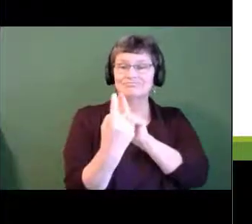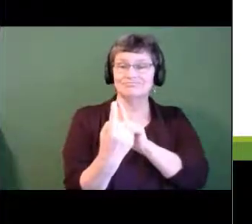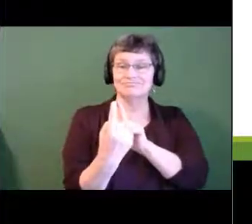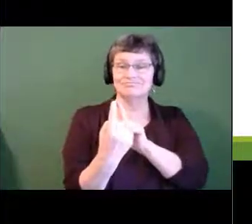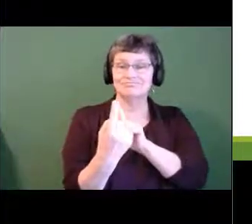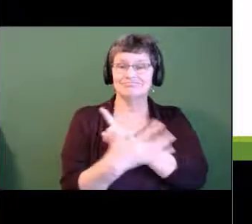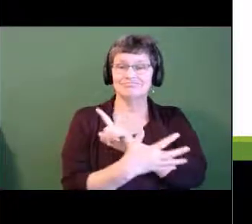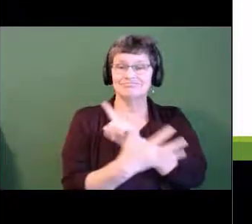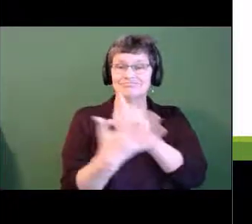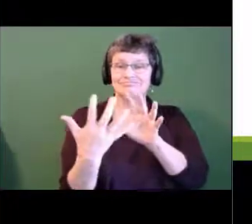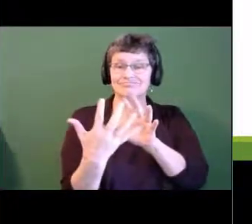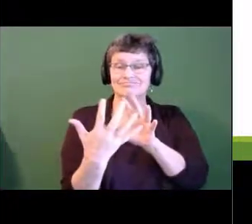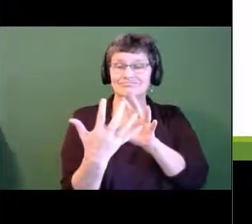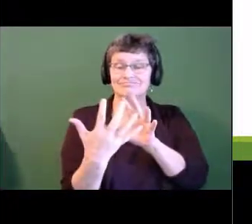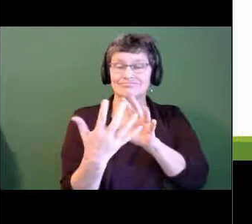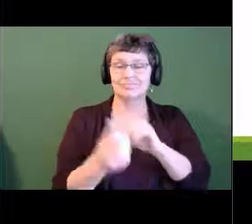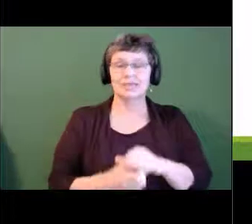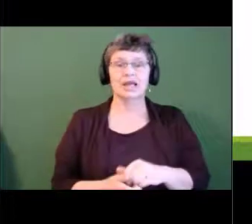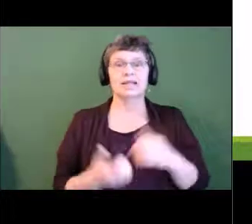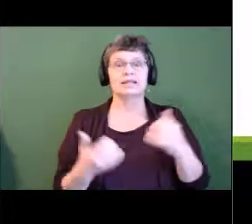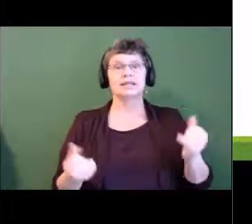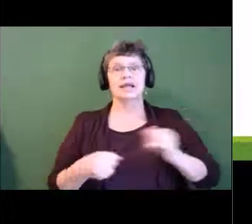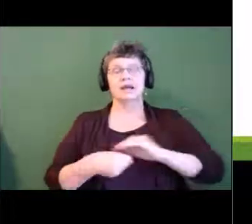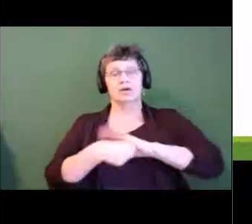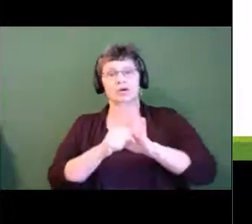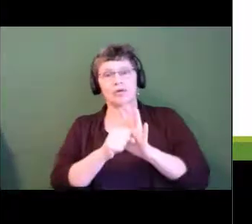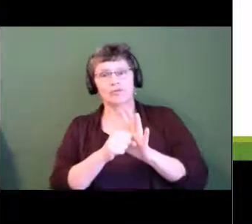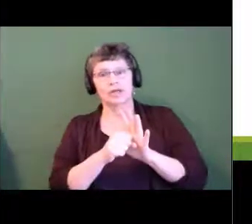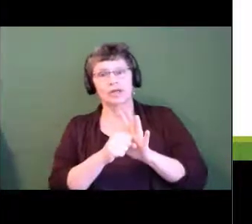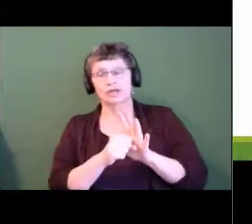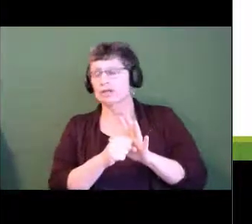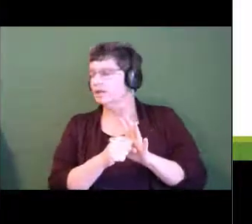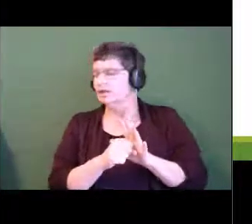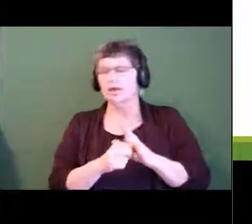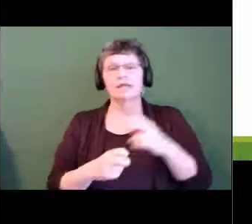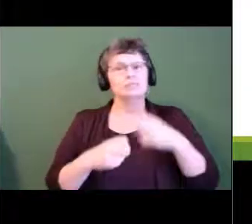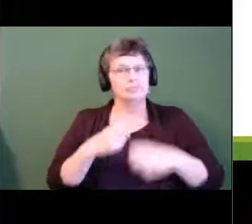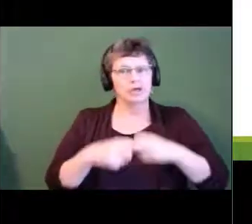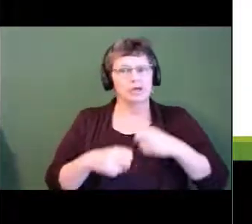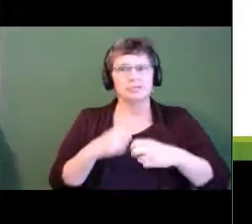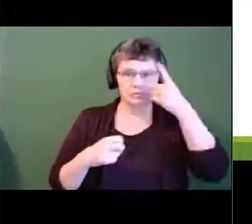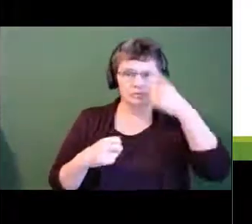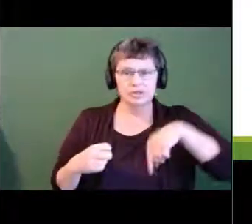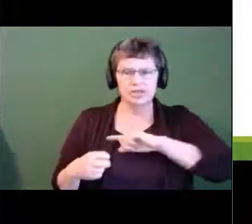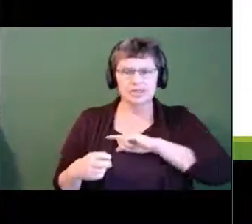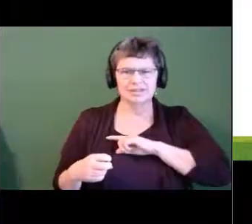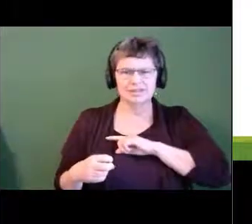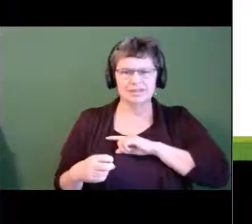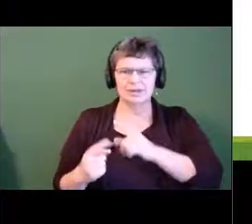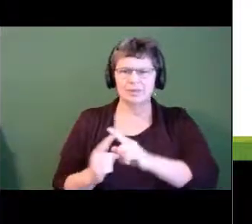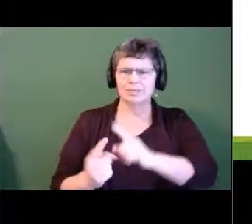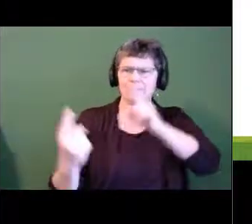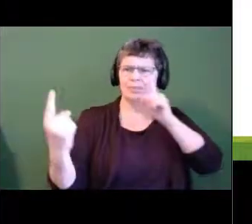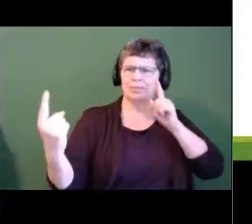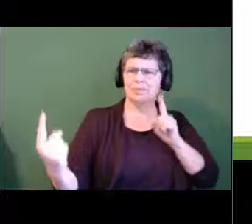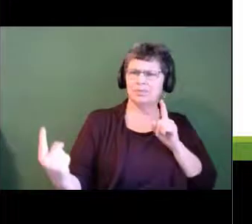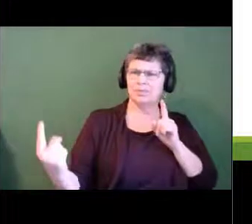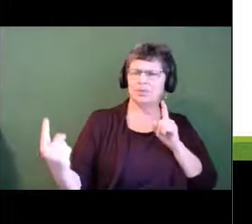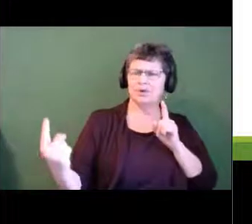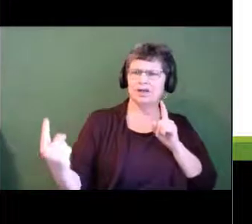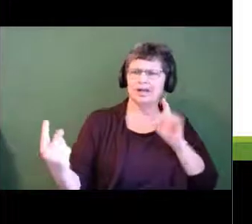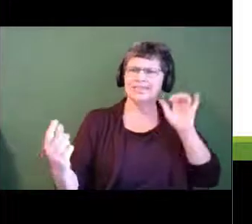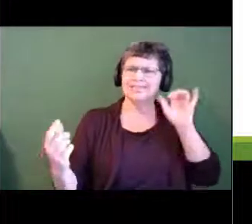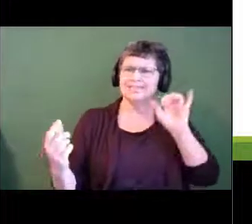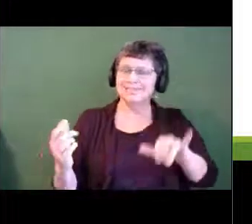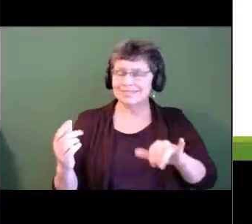these programs. Social distancing is actually counter to what we do usually as humans when we feel threatened, and that many people